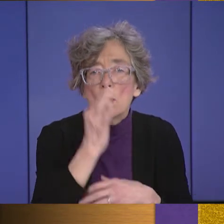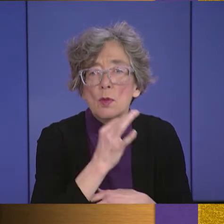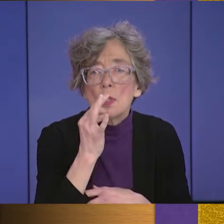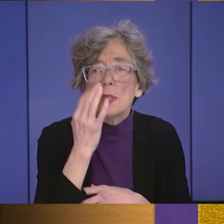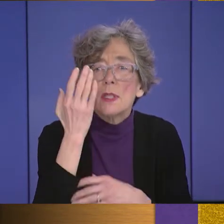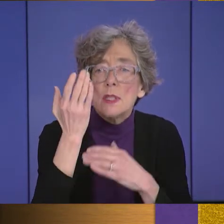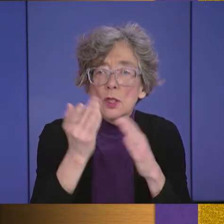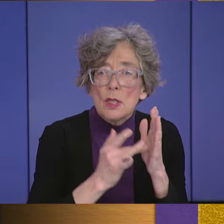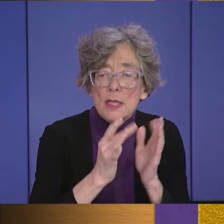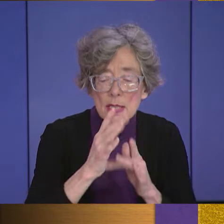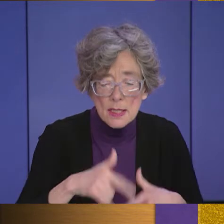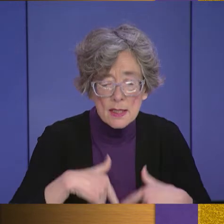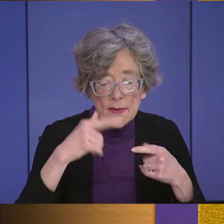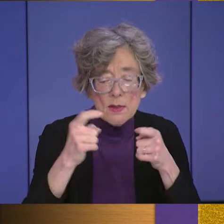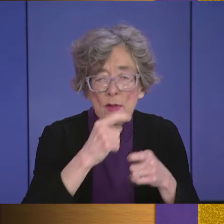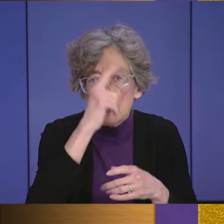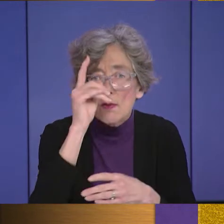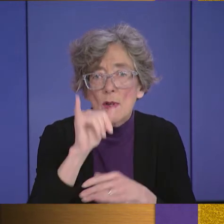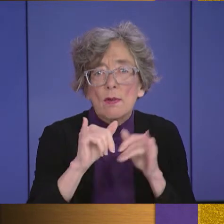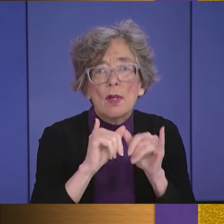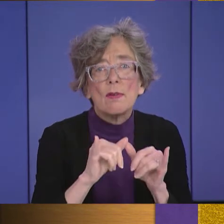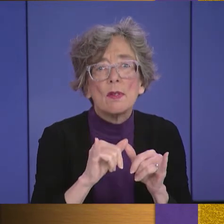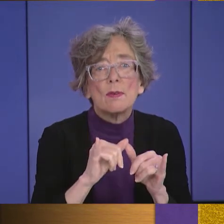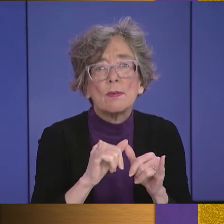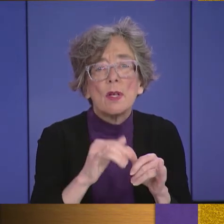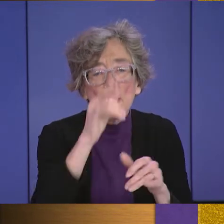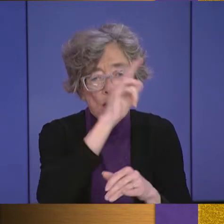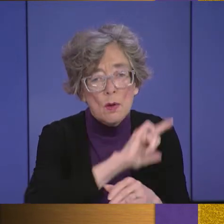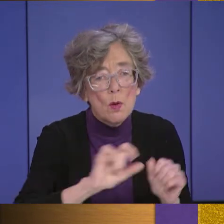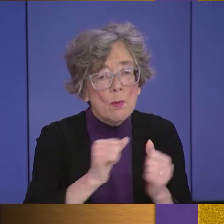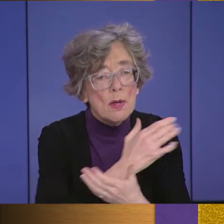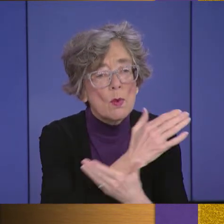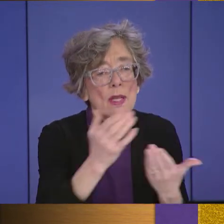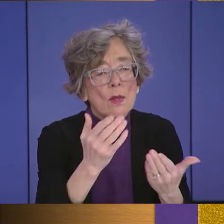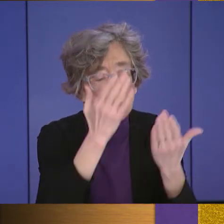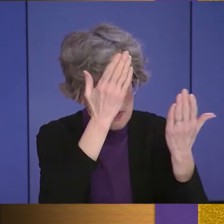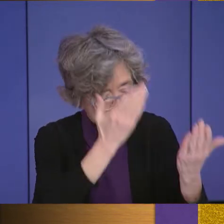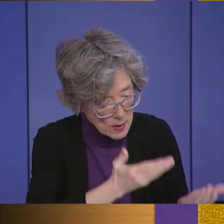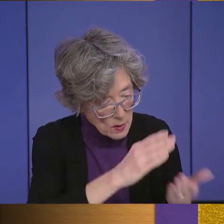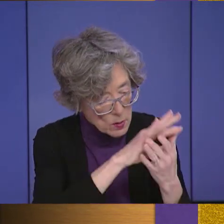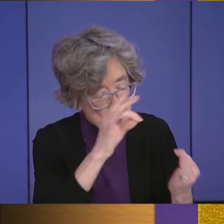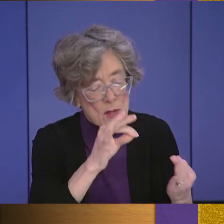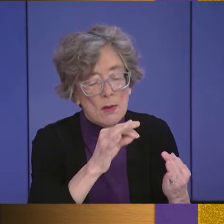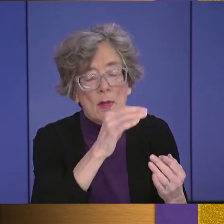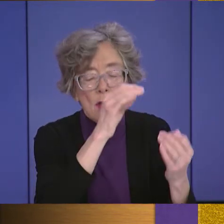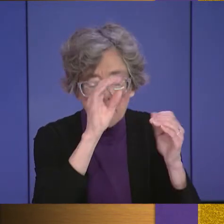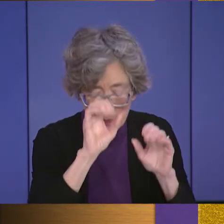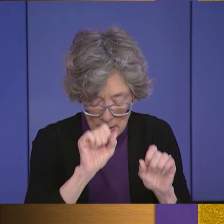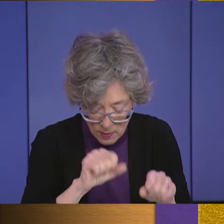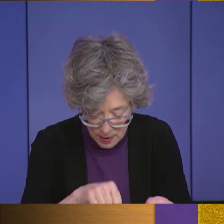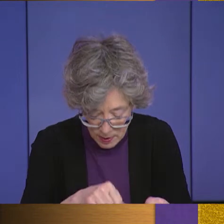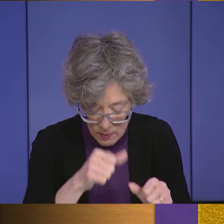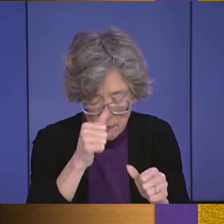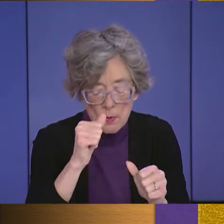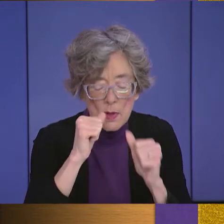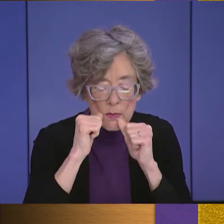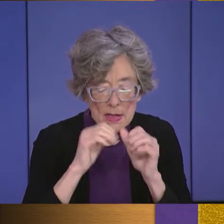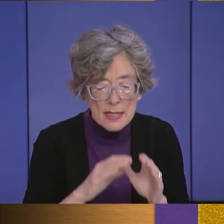reigns forever and ever. Amen. Amen. The Lord be with you. And with your spirit. Bow down for the